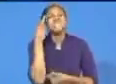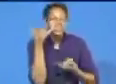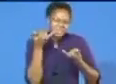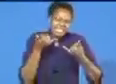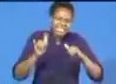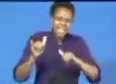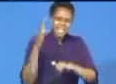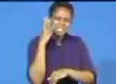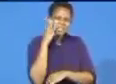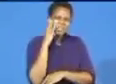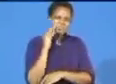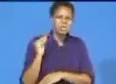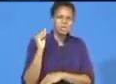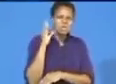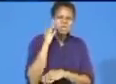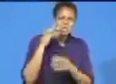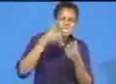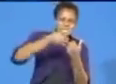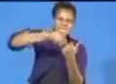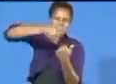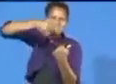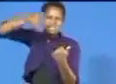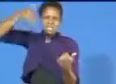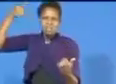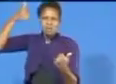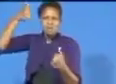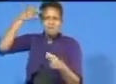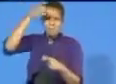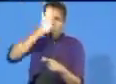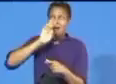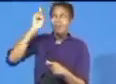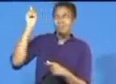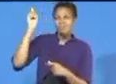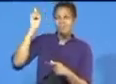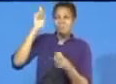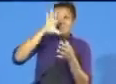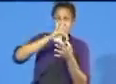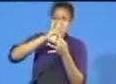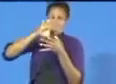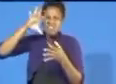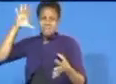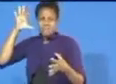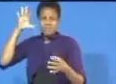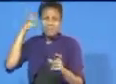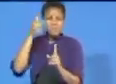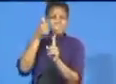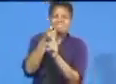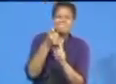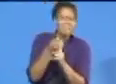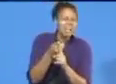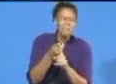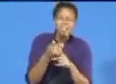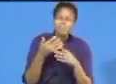still away from God, disconnected from your own self,